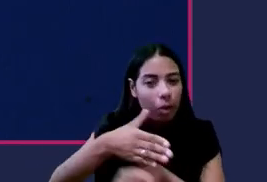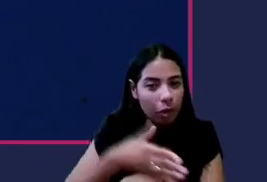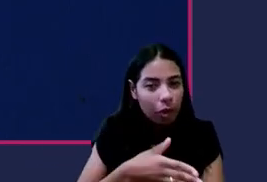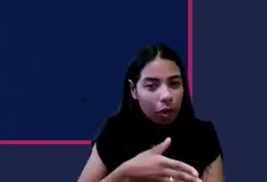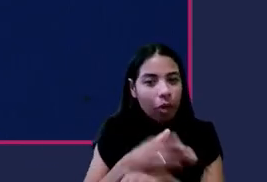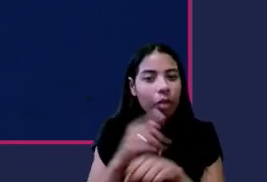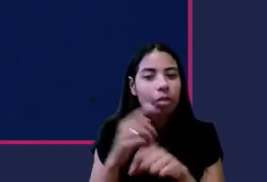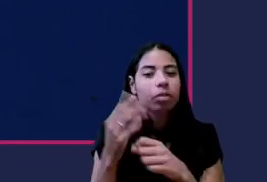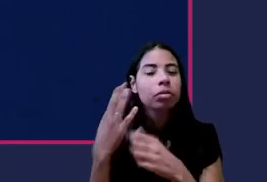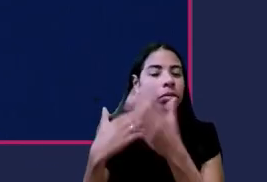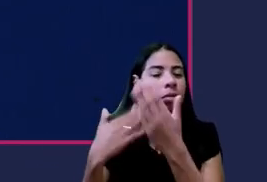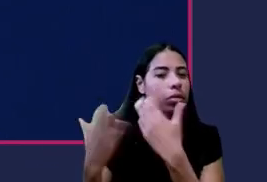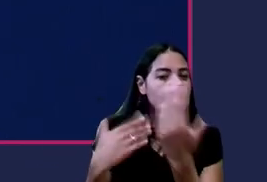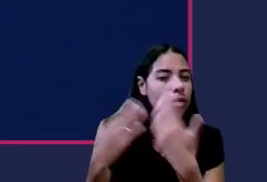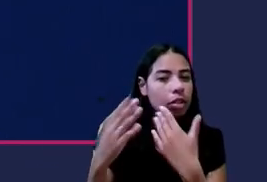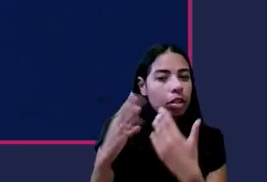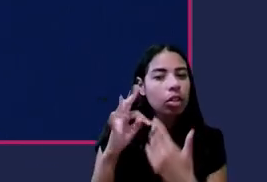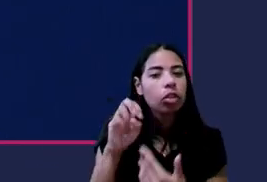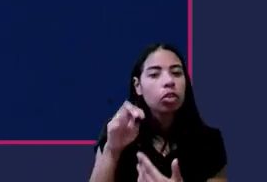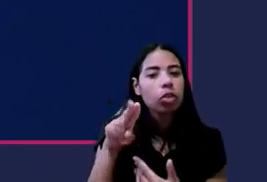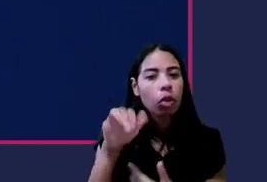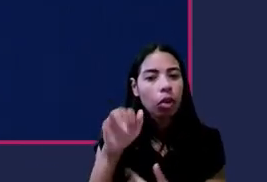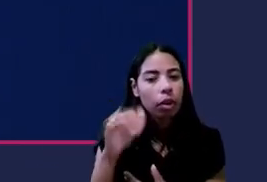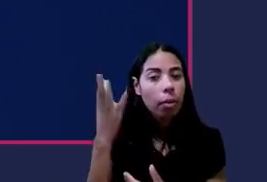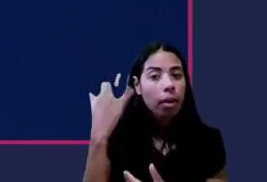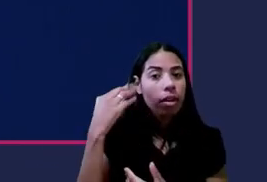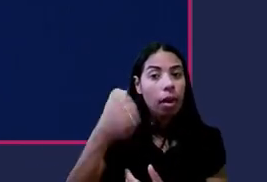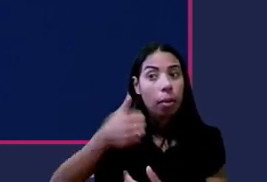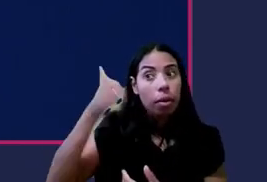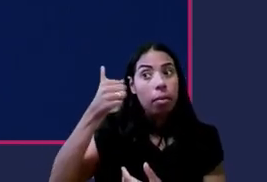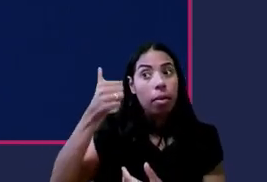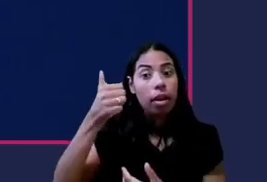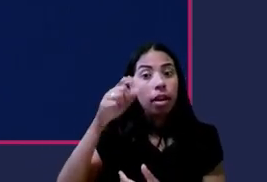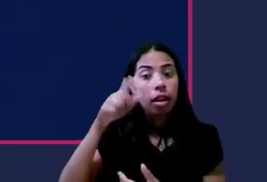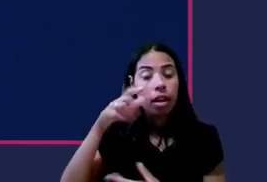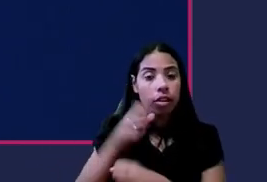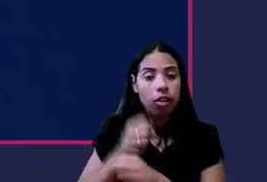first edition of this event.